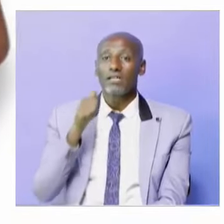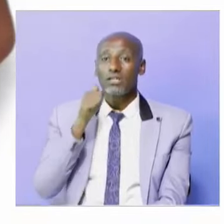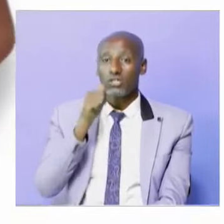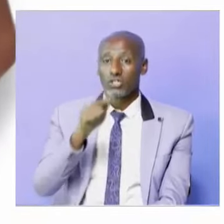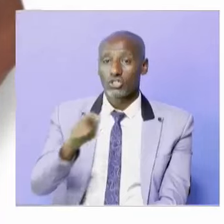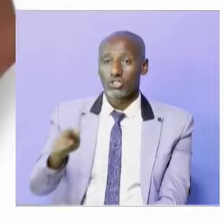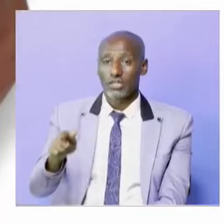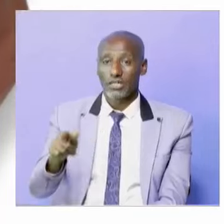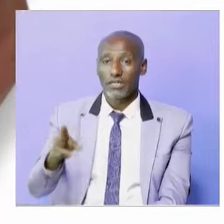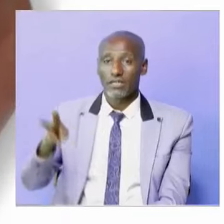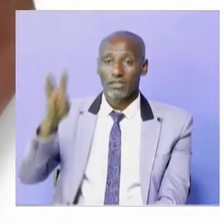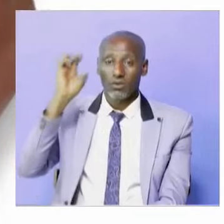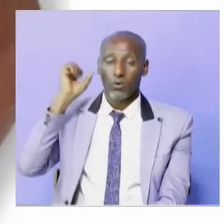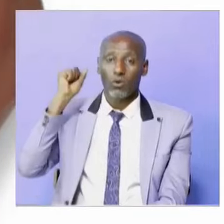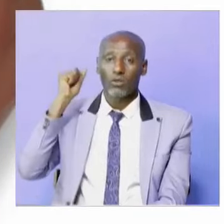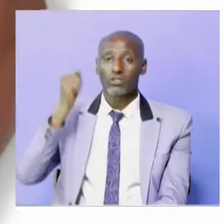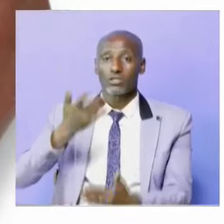was